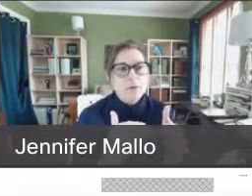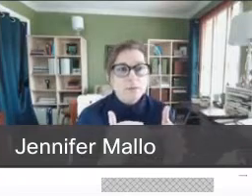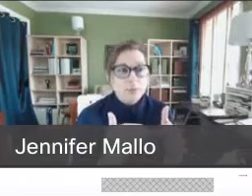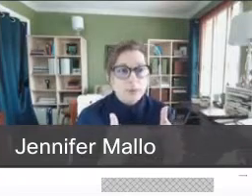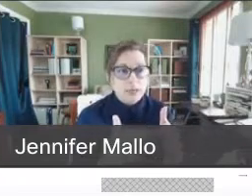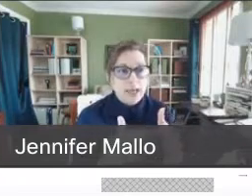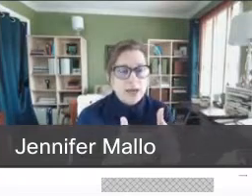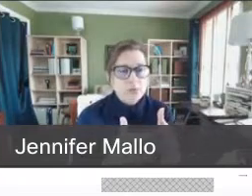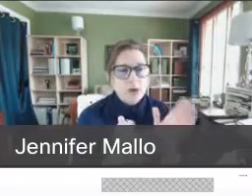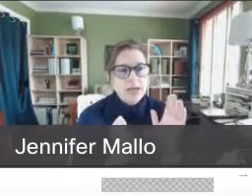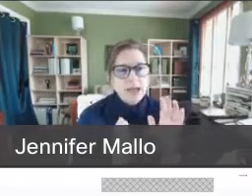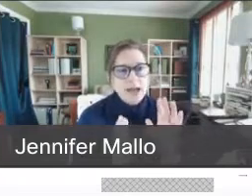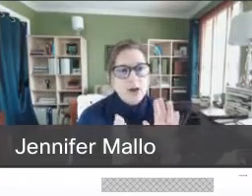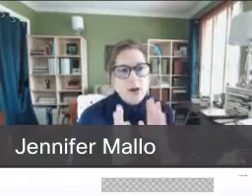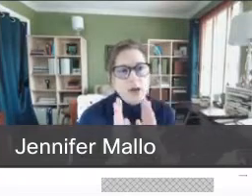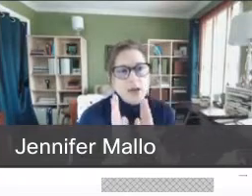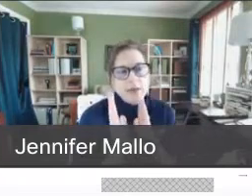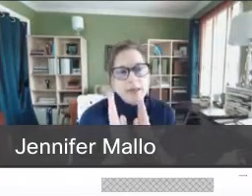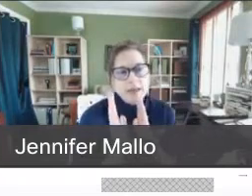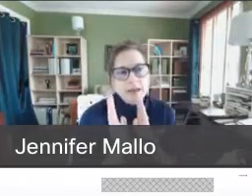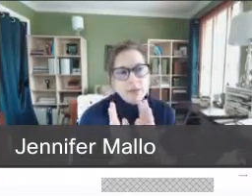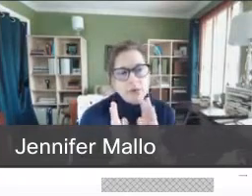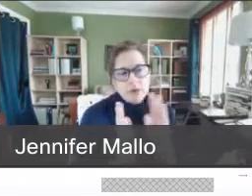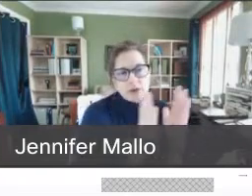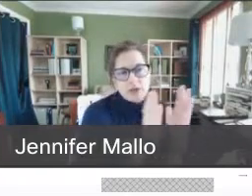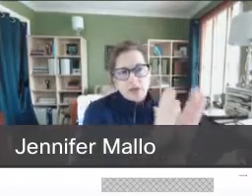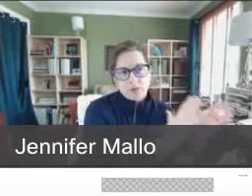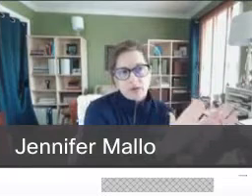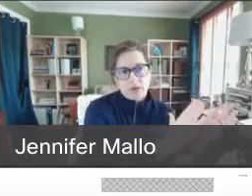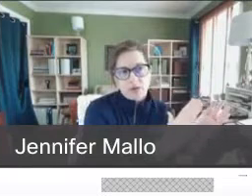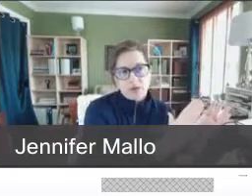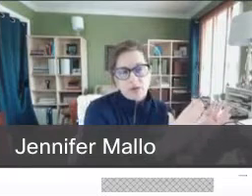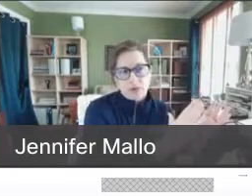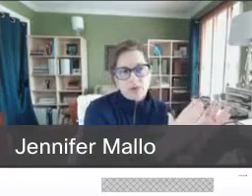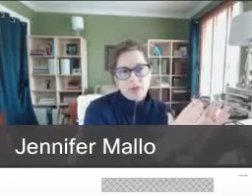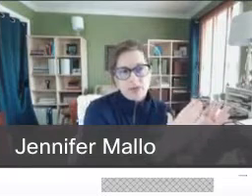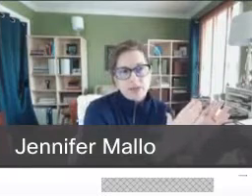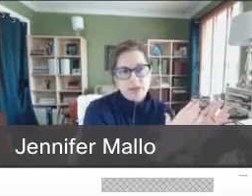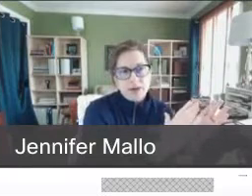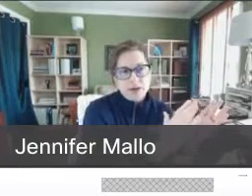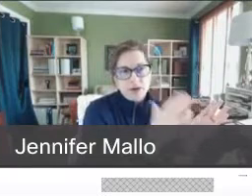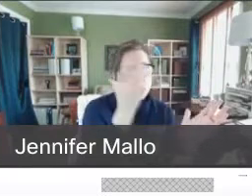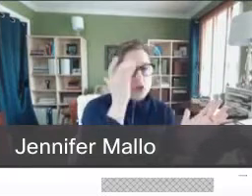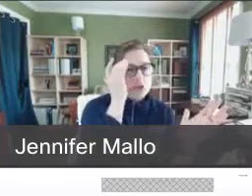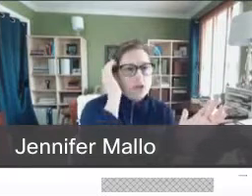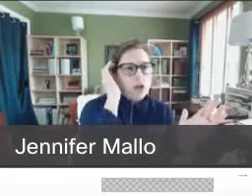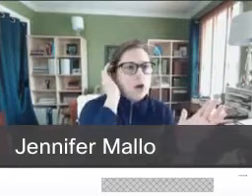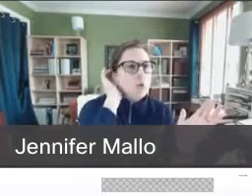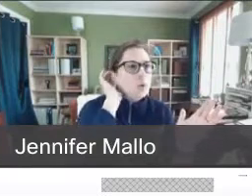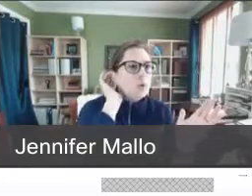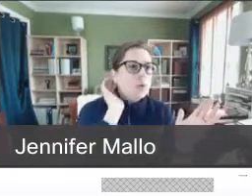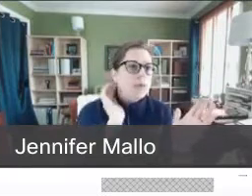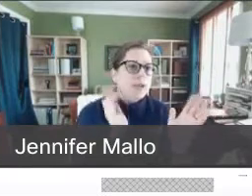for pre-K. Right now, the numbers are in arrears for the previous year. So they're